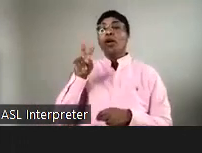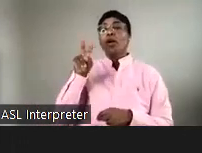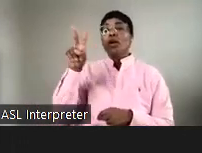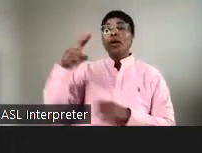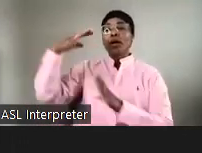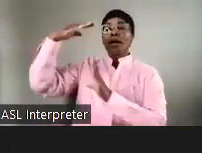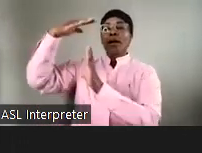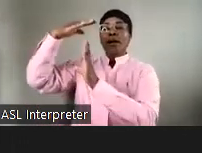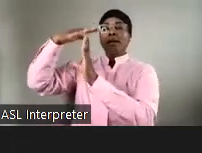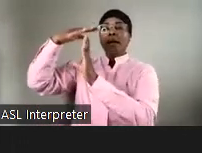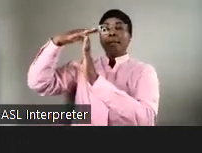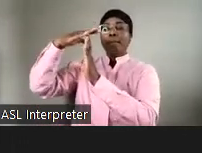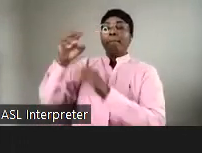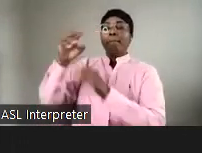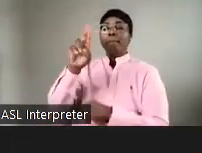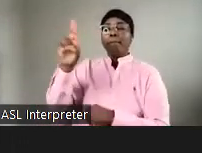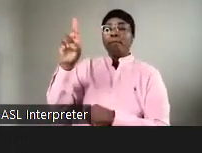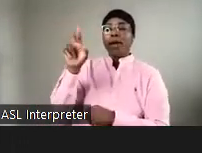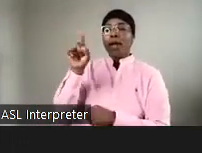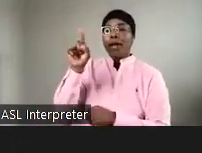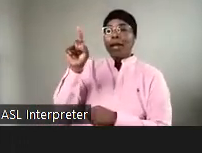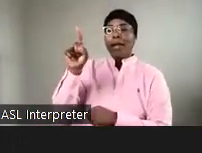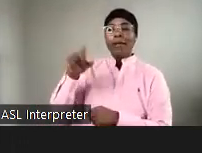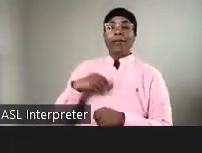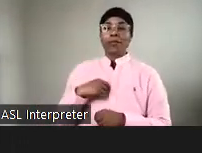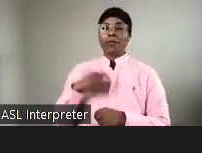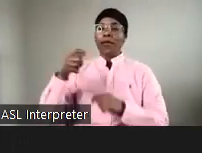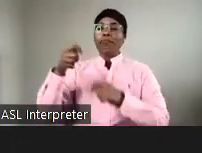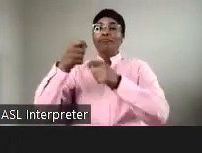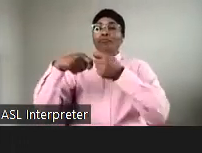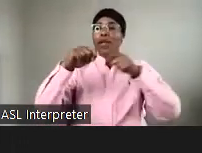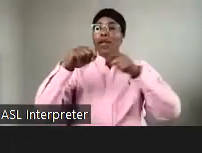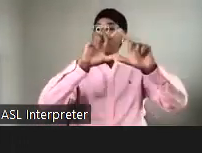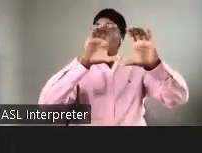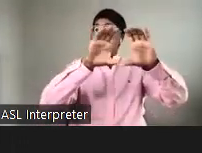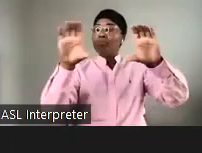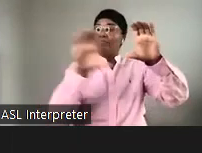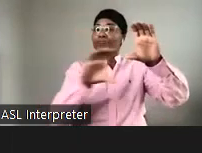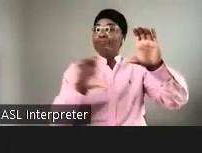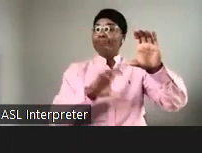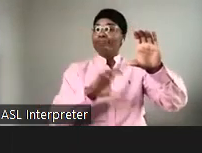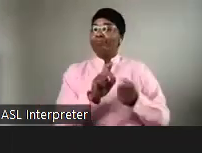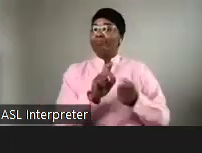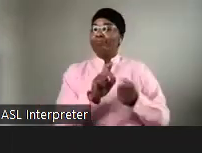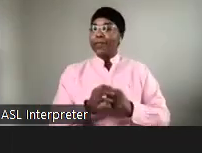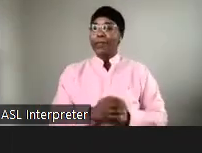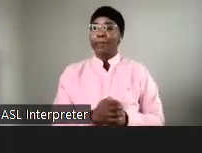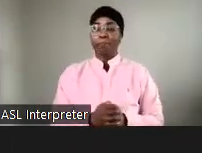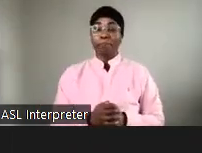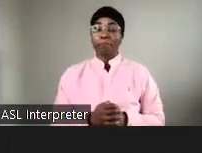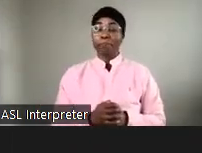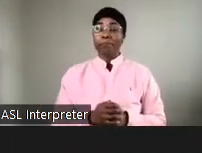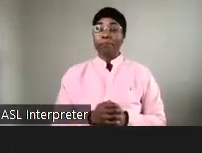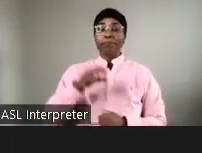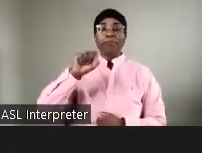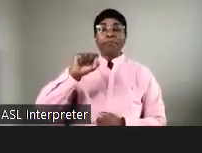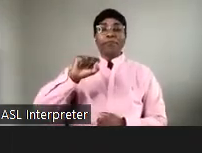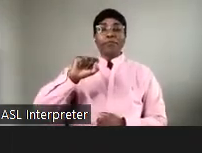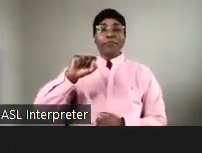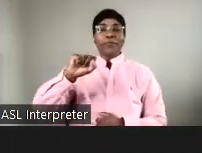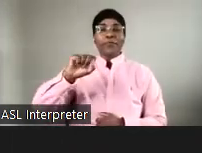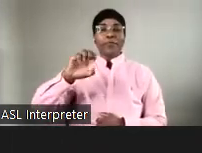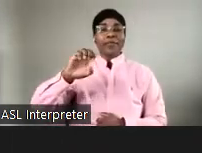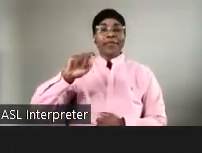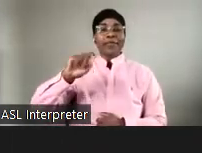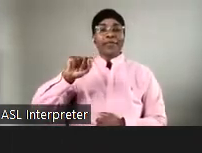here on this slide. And that's all I have, so I'm now going to turn things back over to Stephen again to give us a little bit more information on the